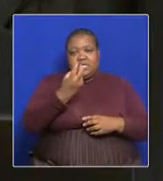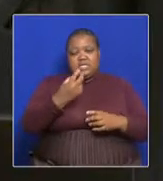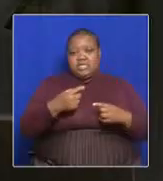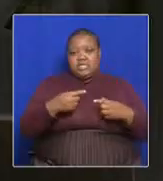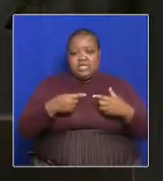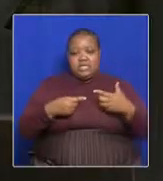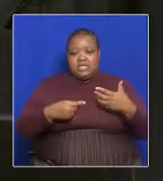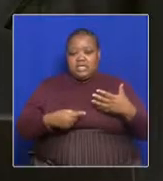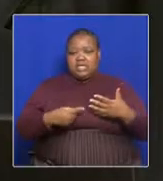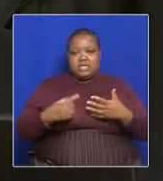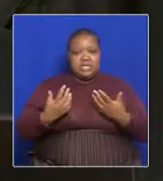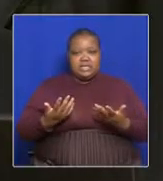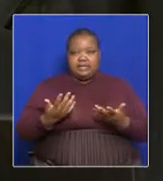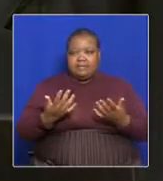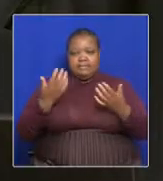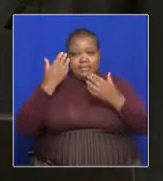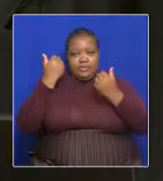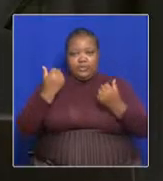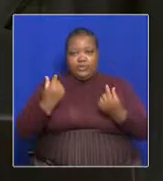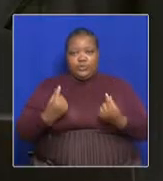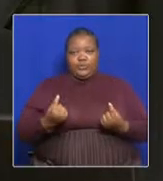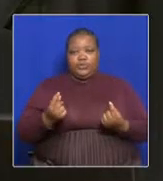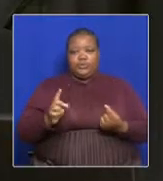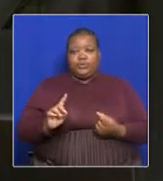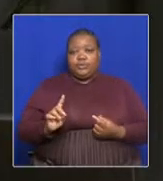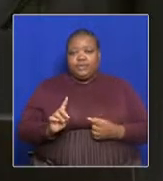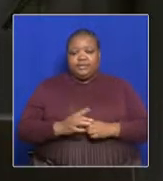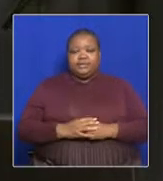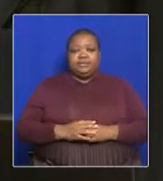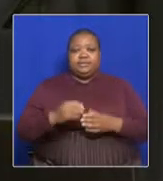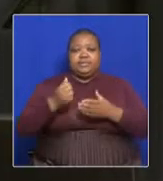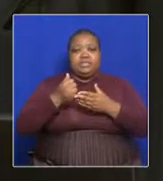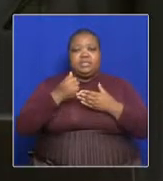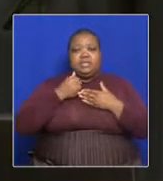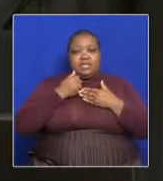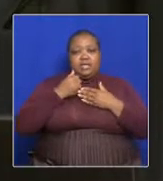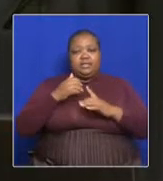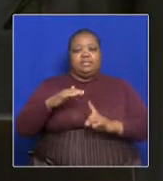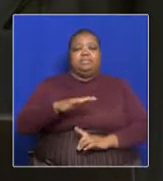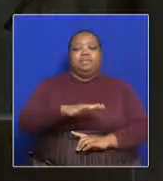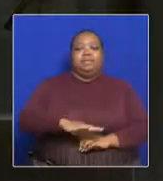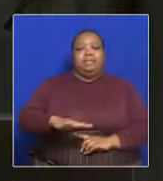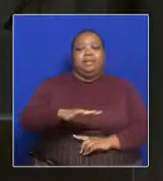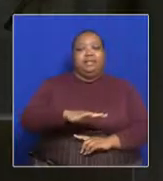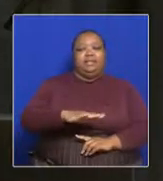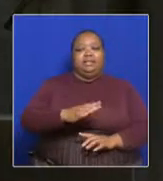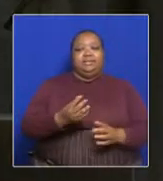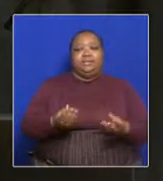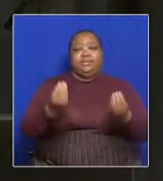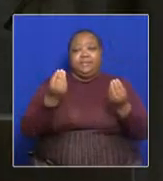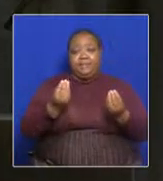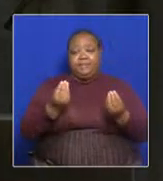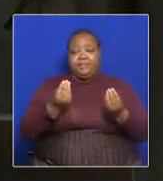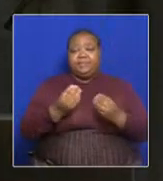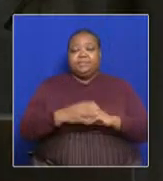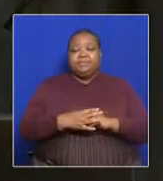options. I don't know what to do. Help find me a place. That's what you're doing. So his intervention is to assist you